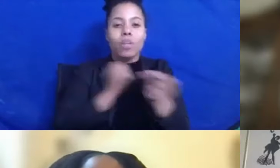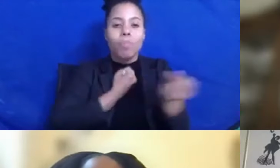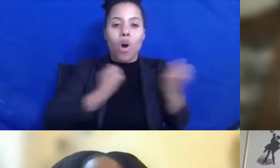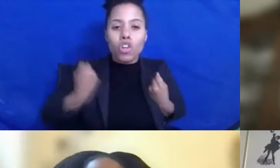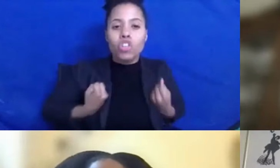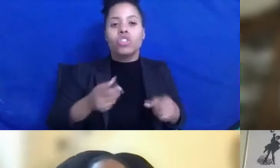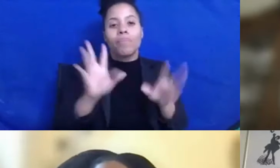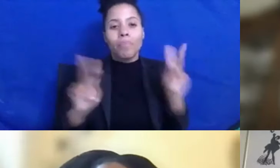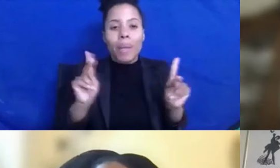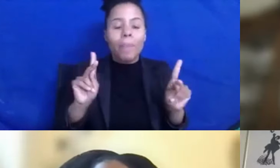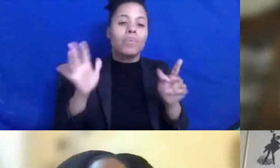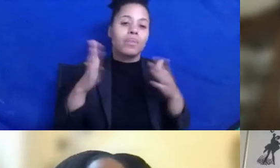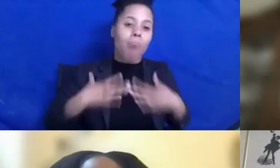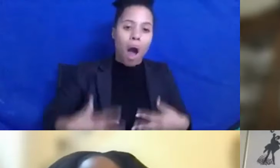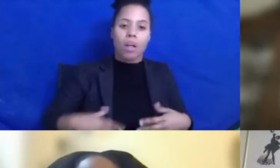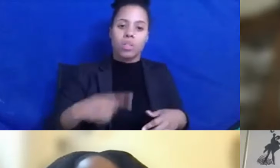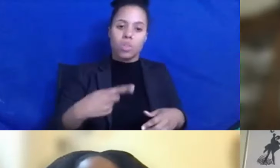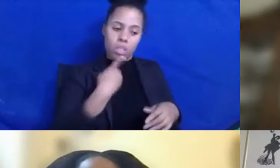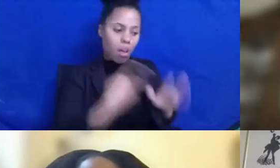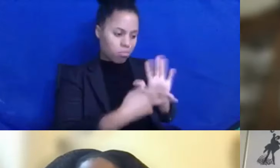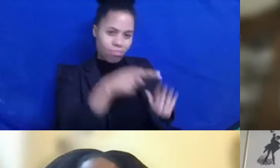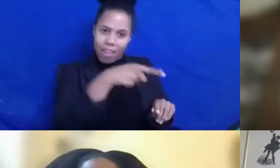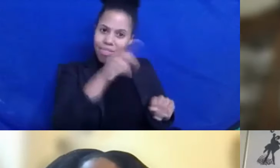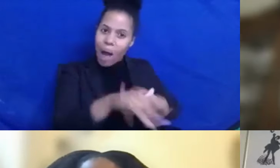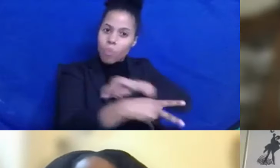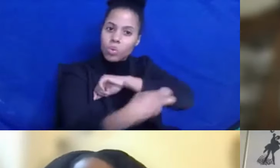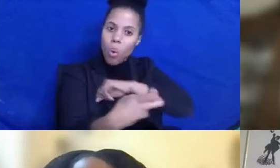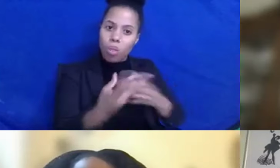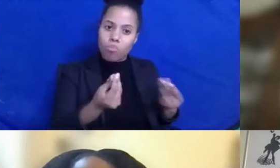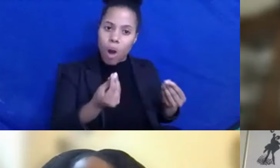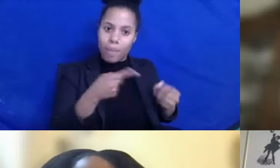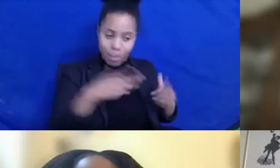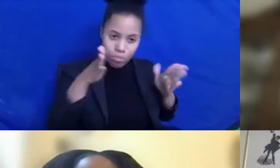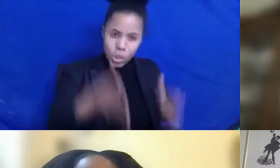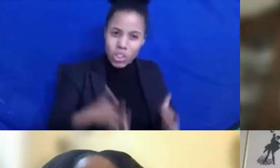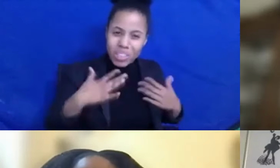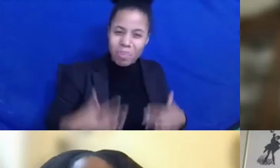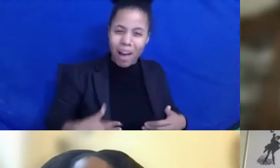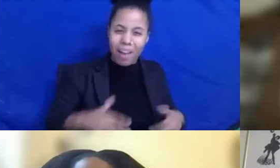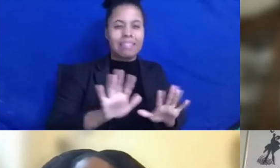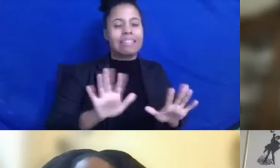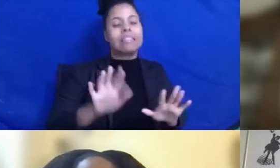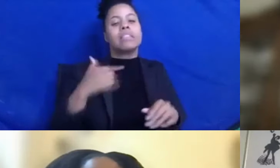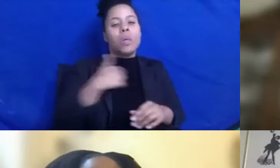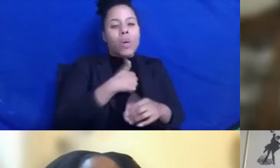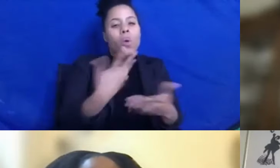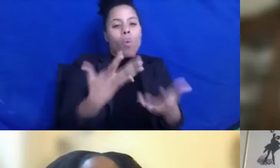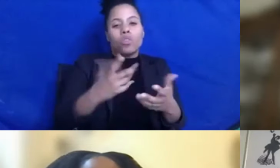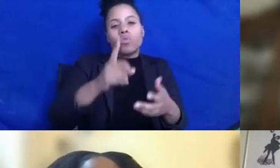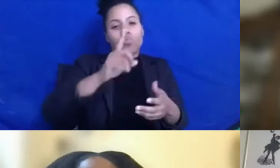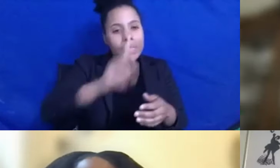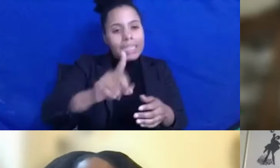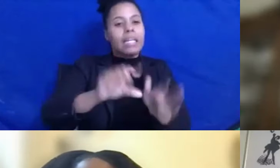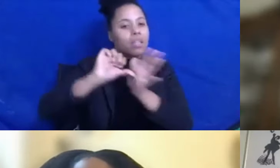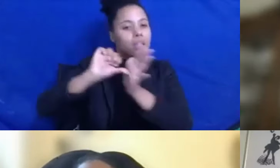quote unquote stolen property at that time. And so we just wanted to uplift these examples